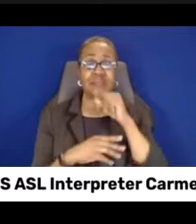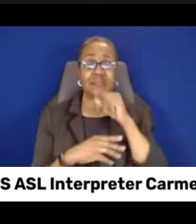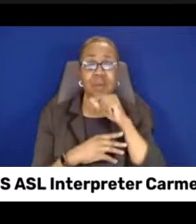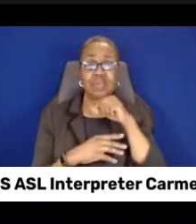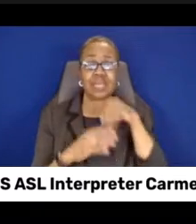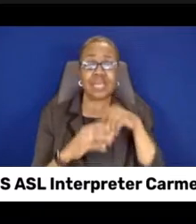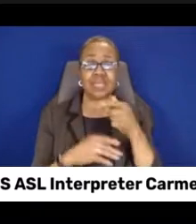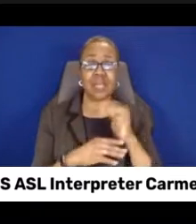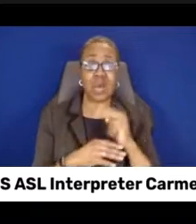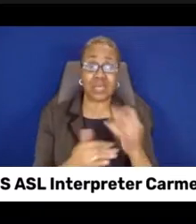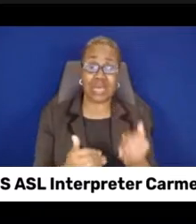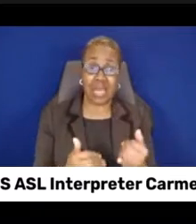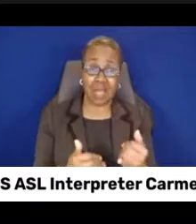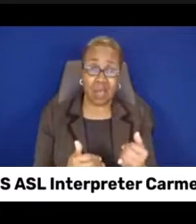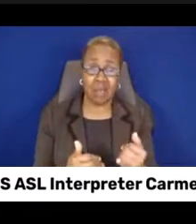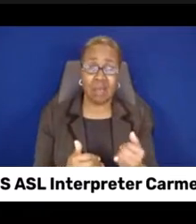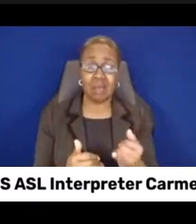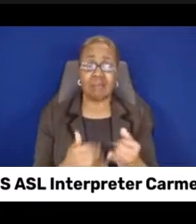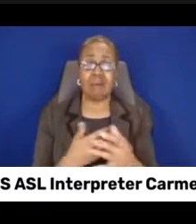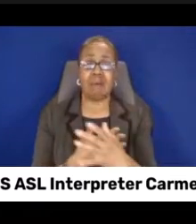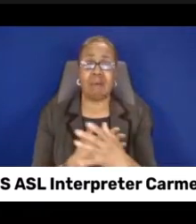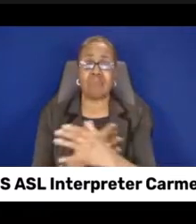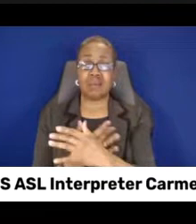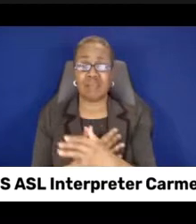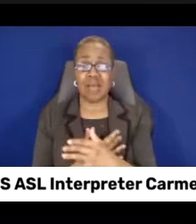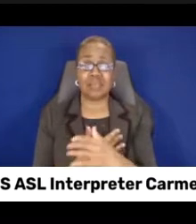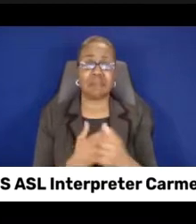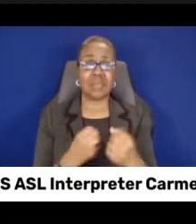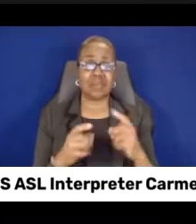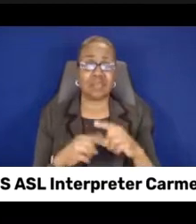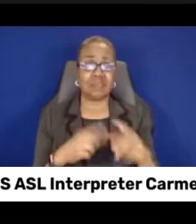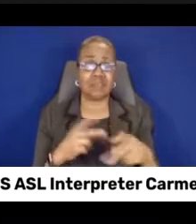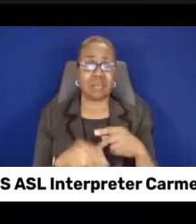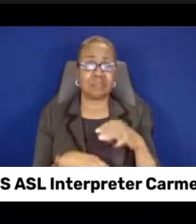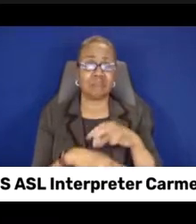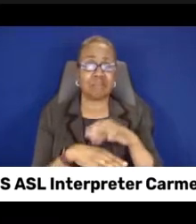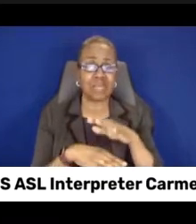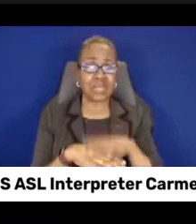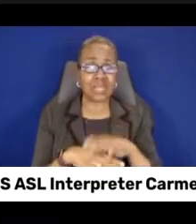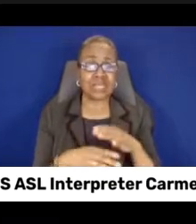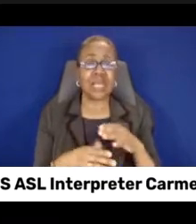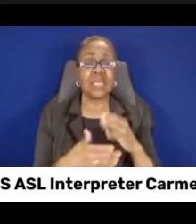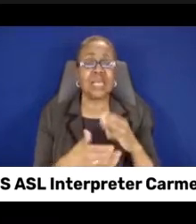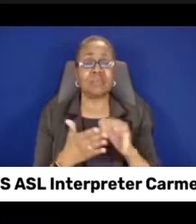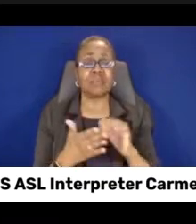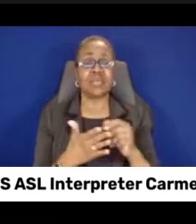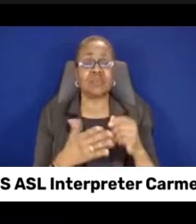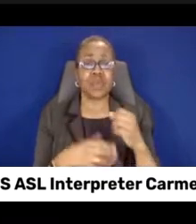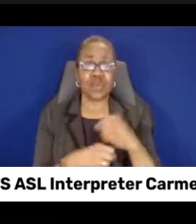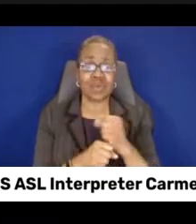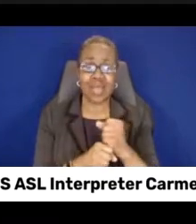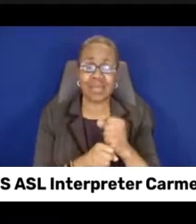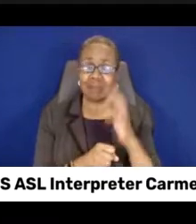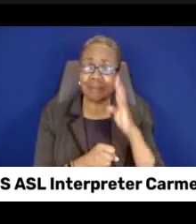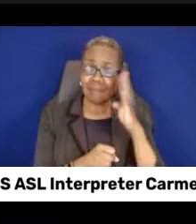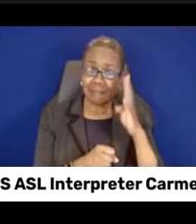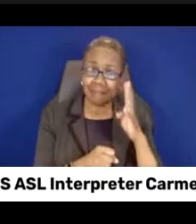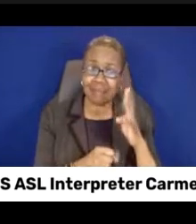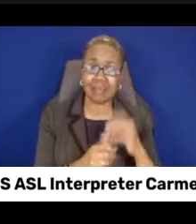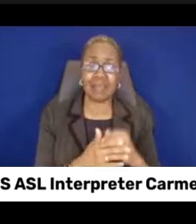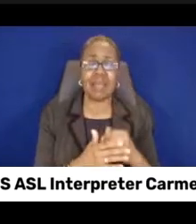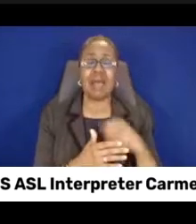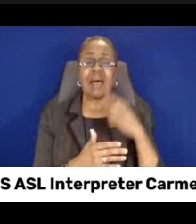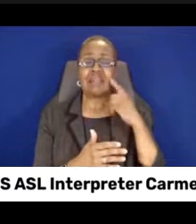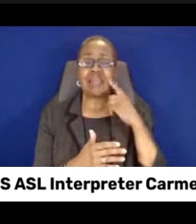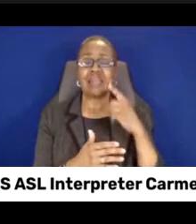in the garden right now. There are butterflies, there are a million different kinds of bees, and it's something that you're creating. And I think